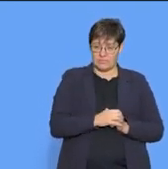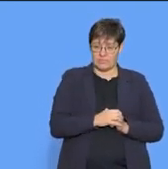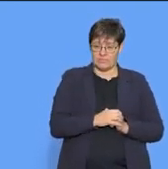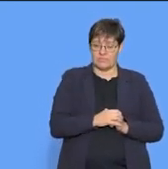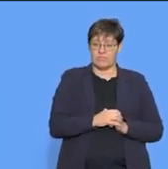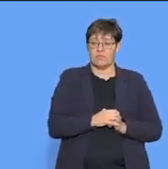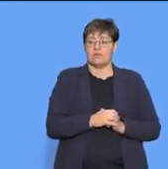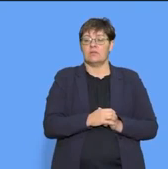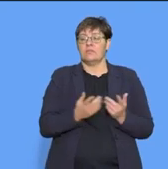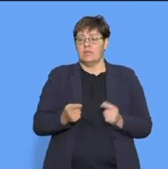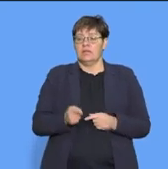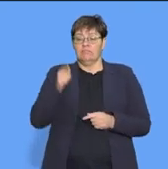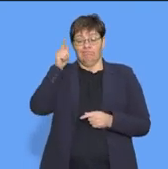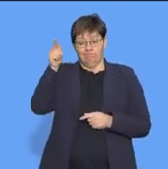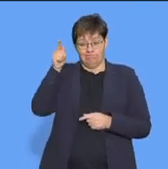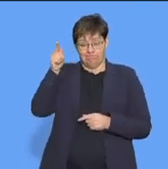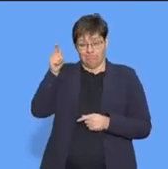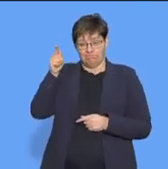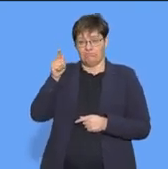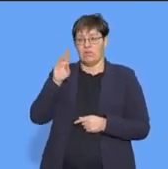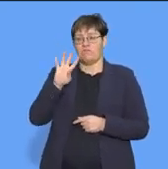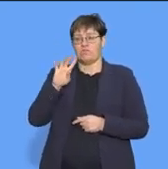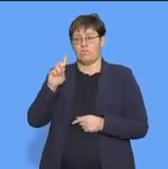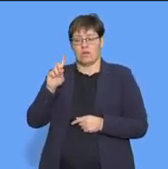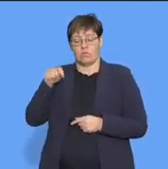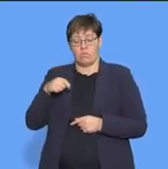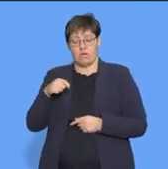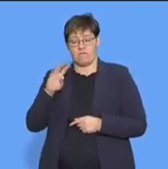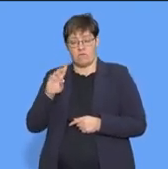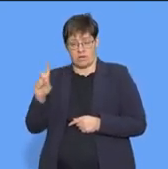was 41,41. So this angle here is